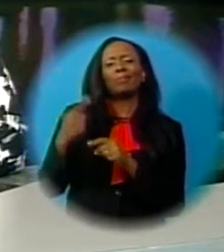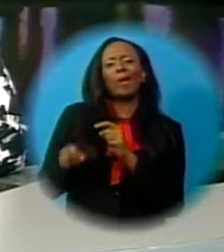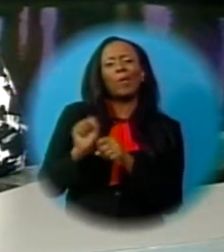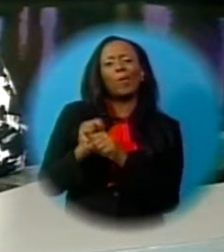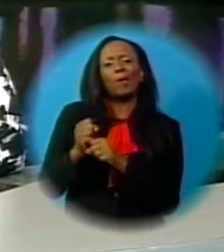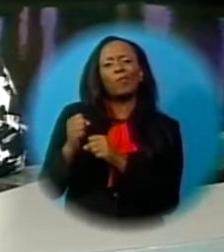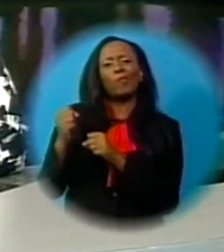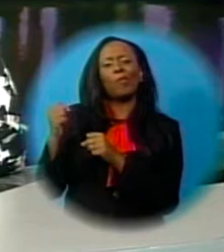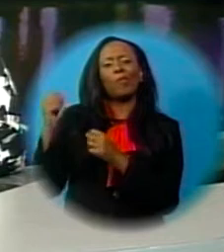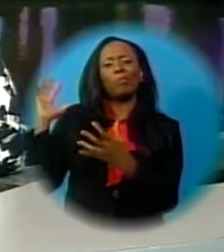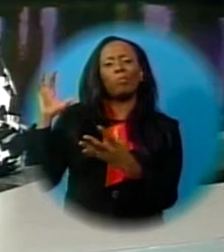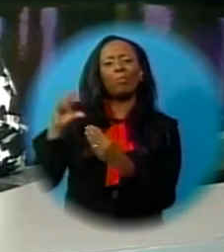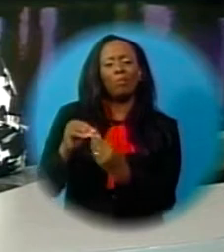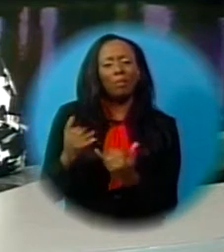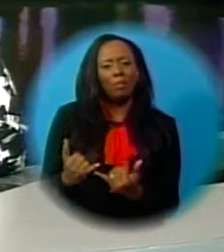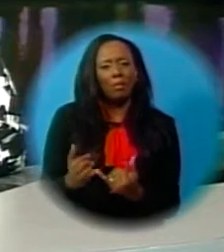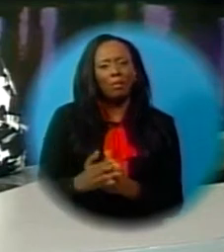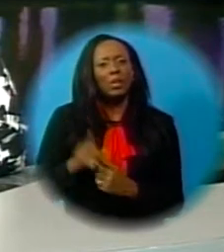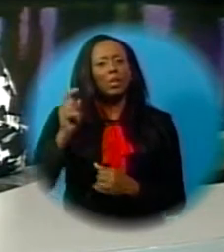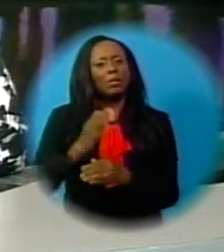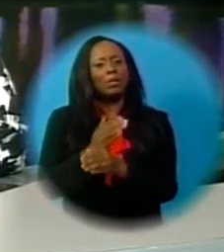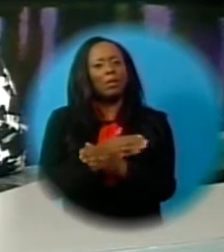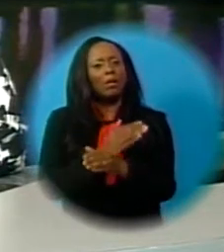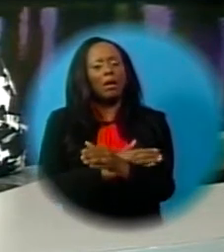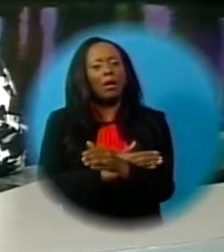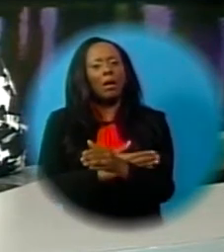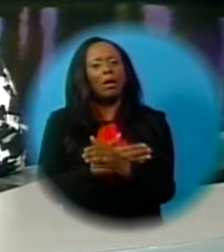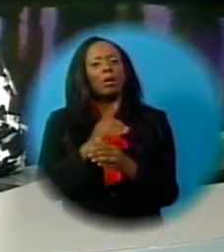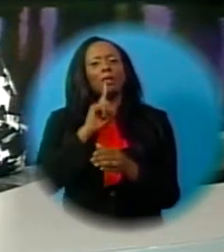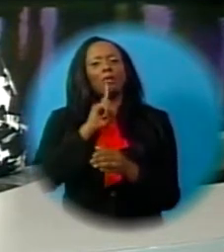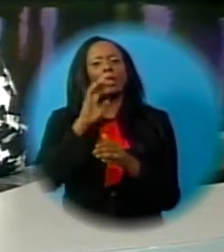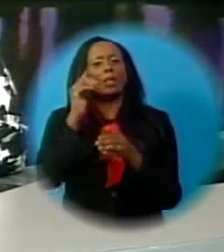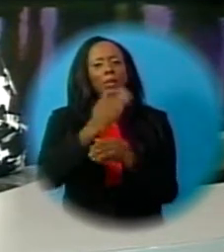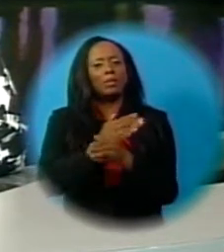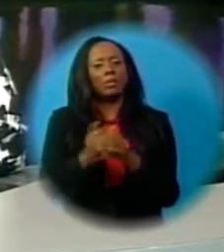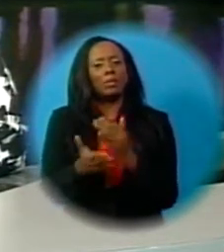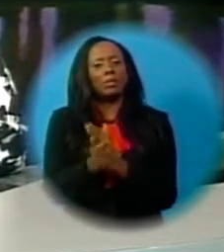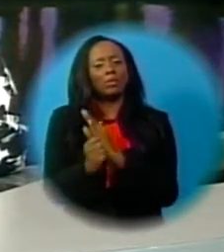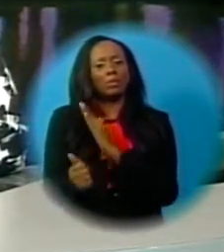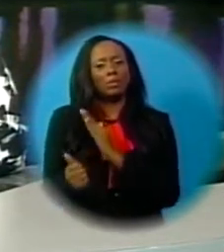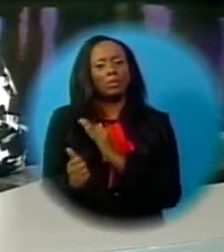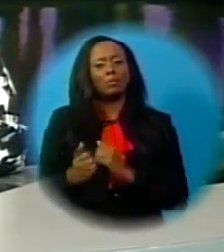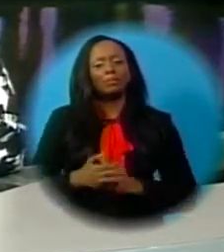a redesigning that will improve the quality and competency of leadership.